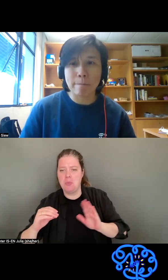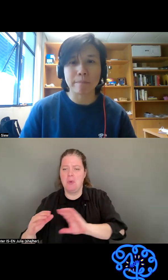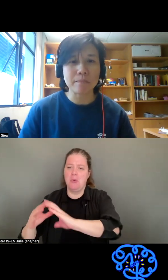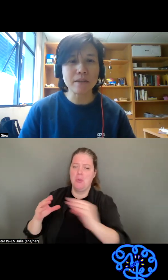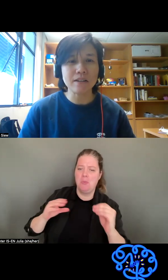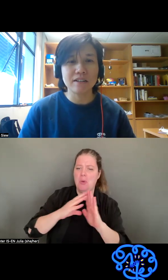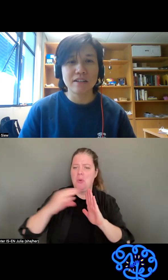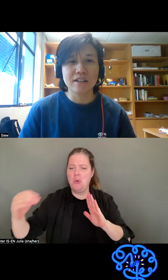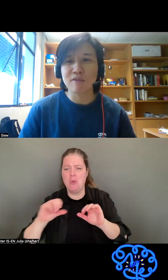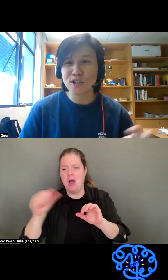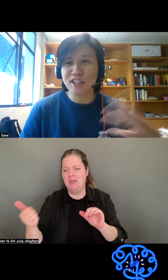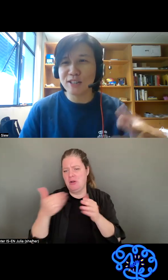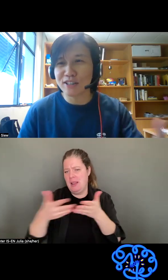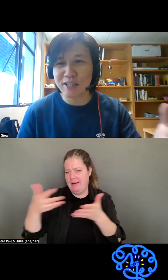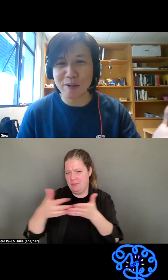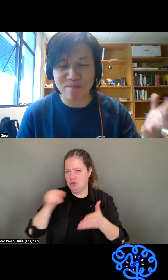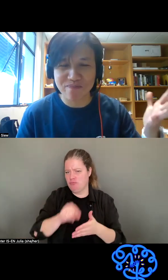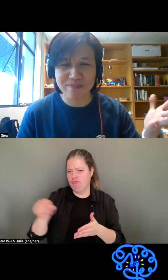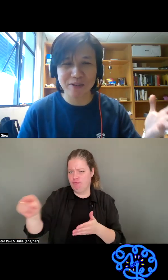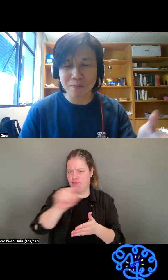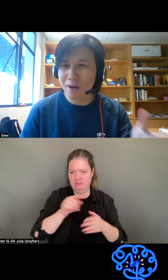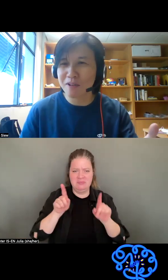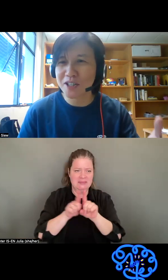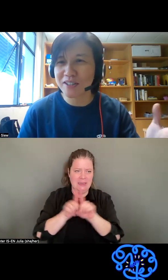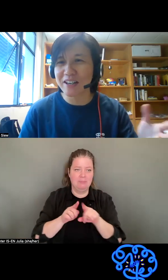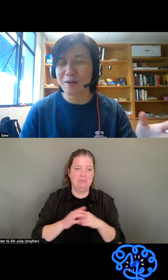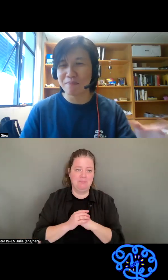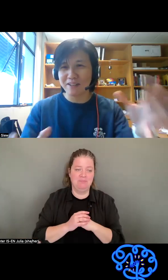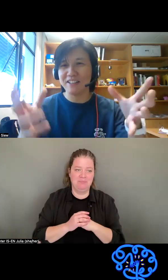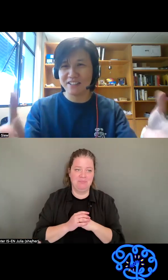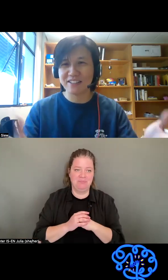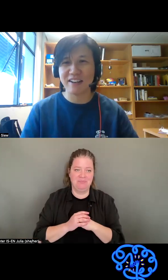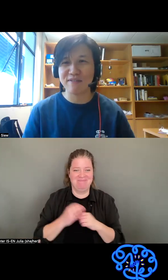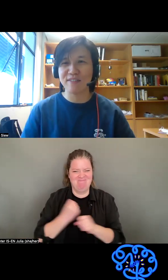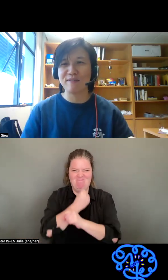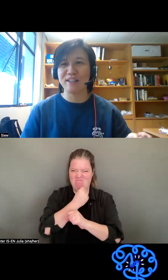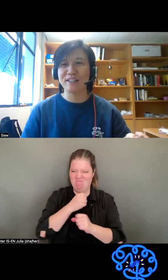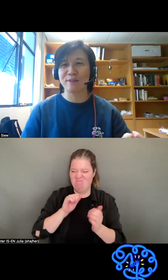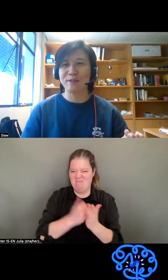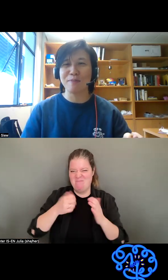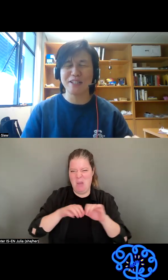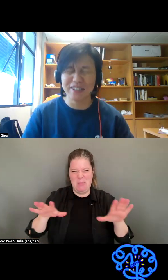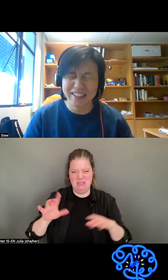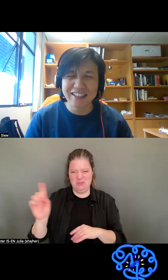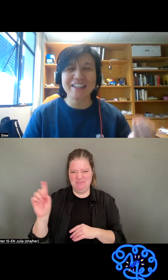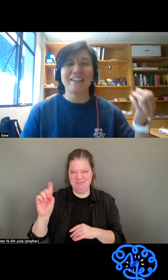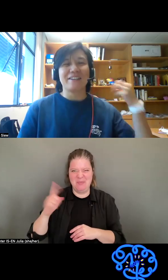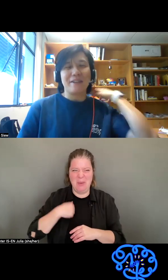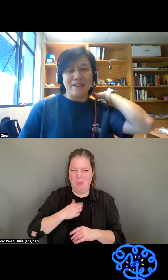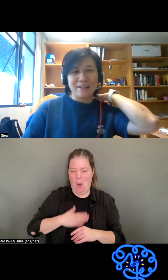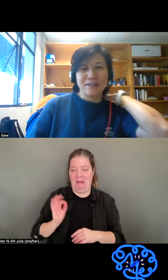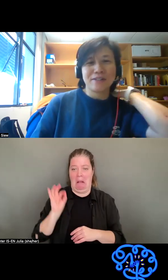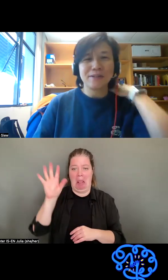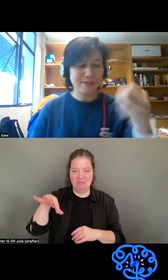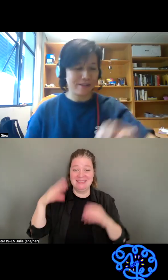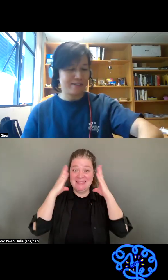well. Unfortunately, not published, but I've done it, just wanted to mention.